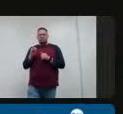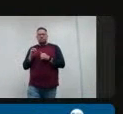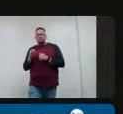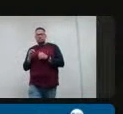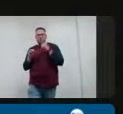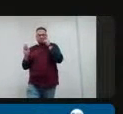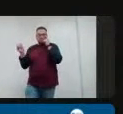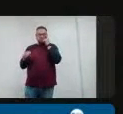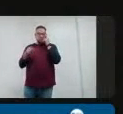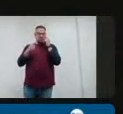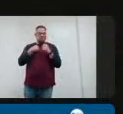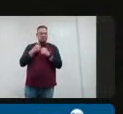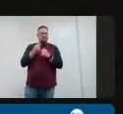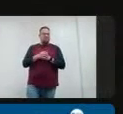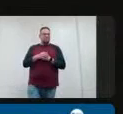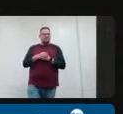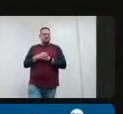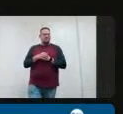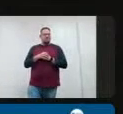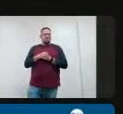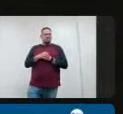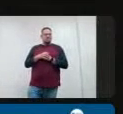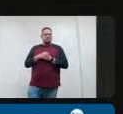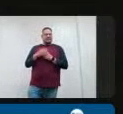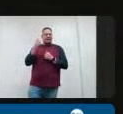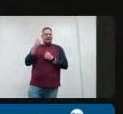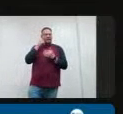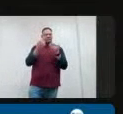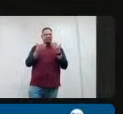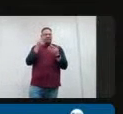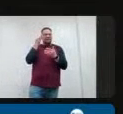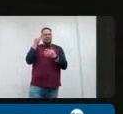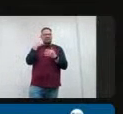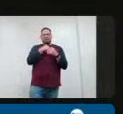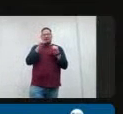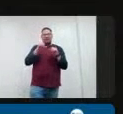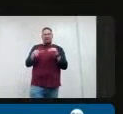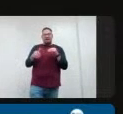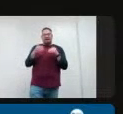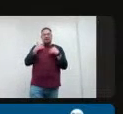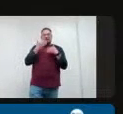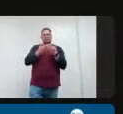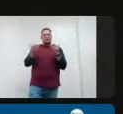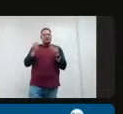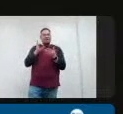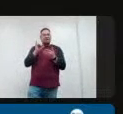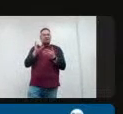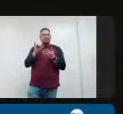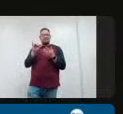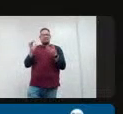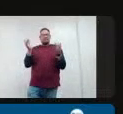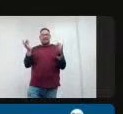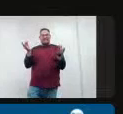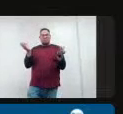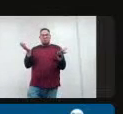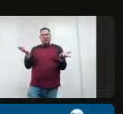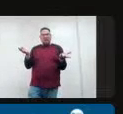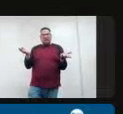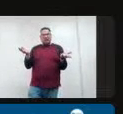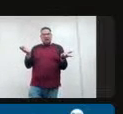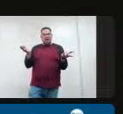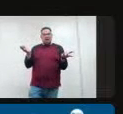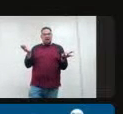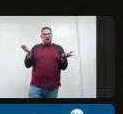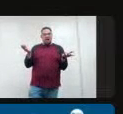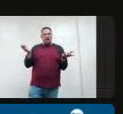Yeah, I, again, just think maybe if we can have something like tangible on